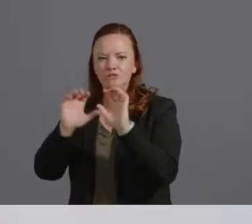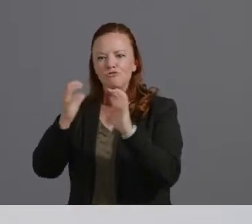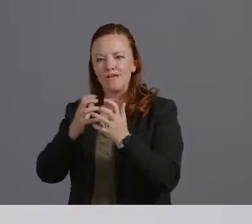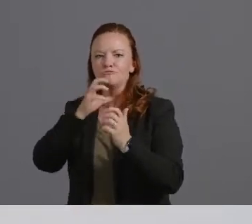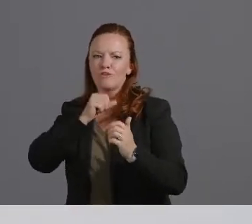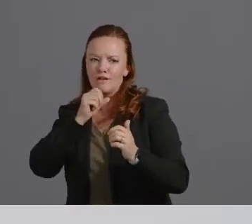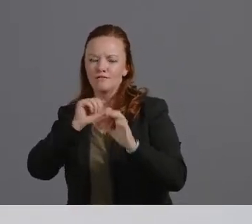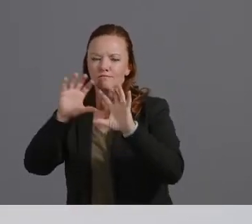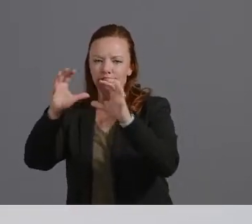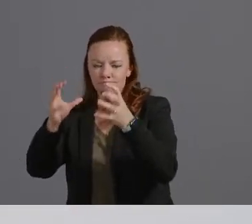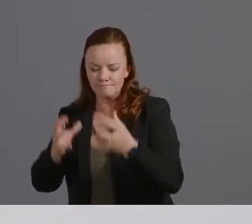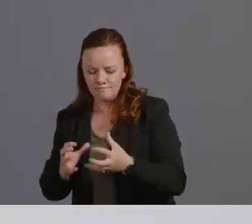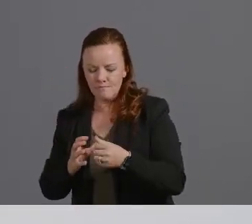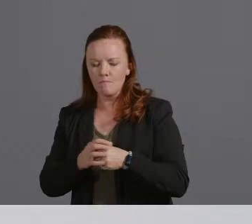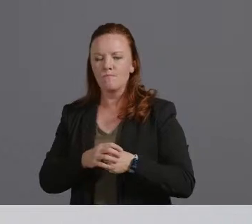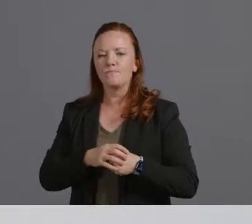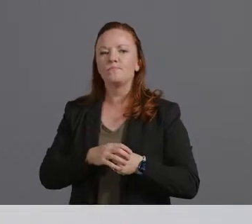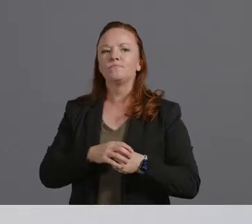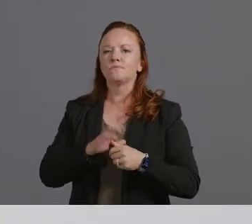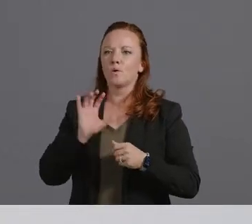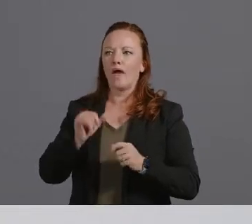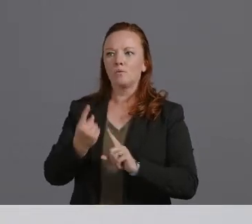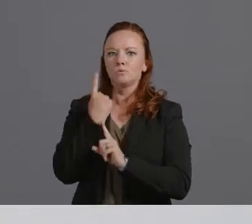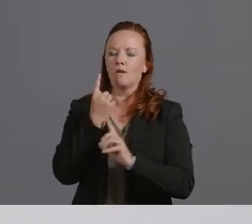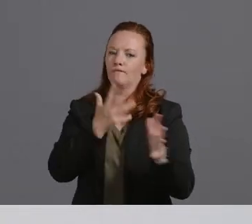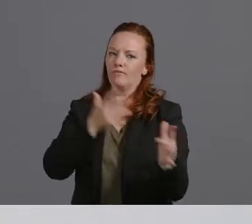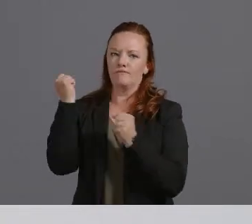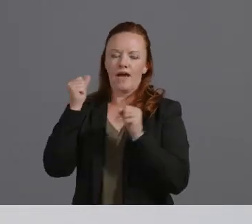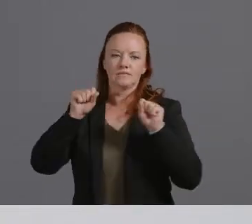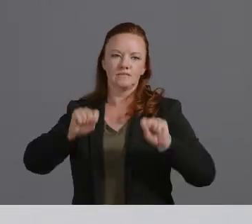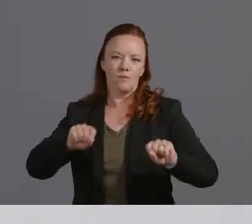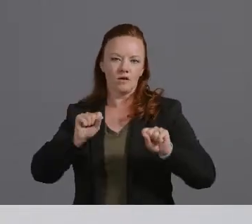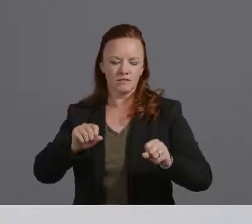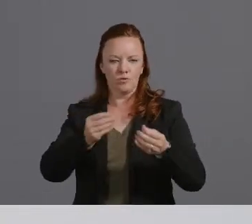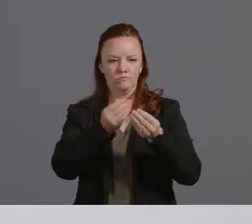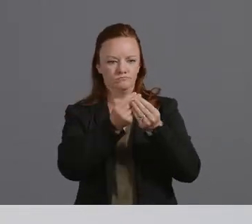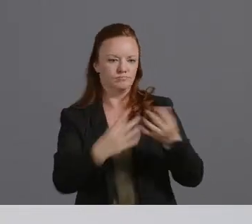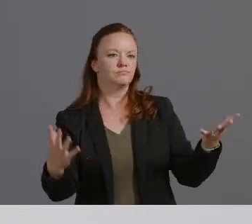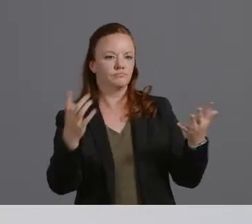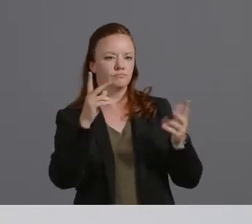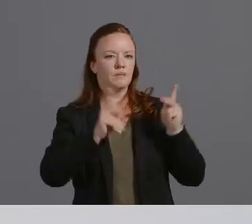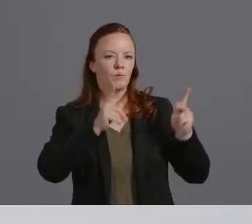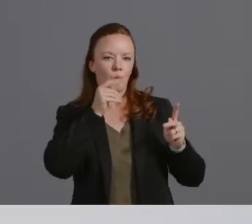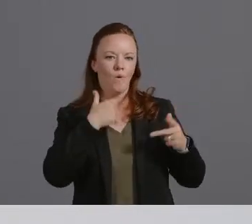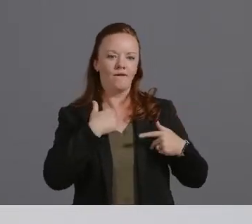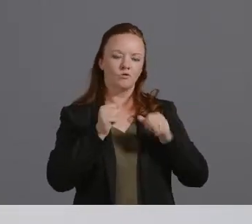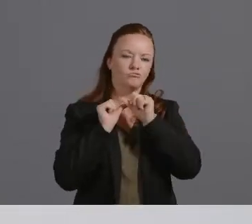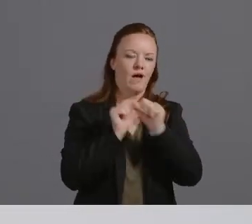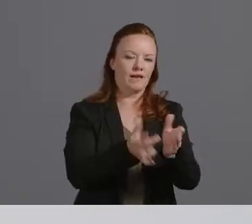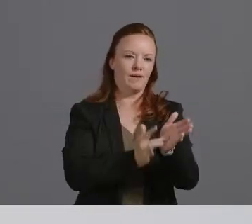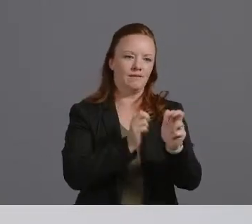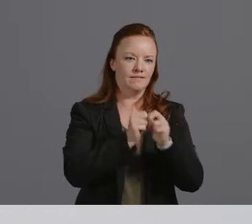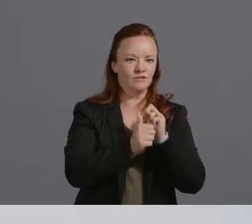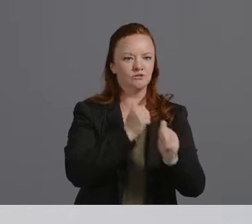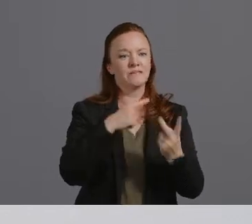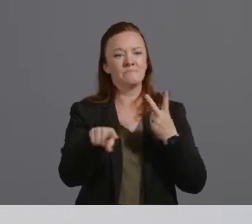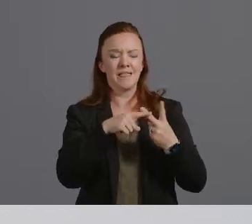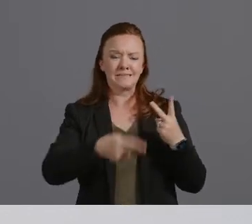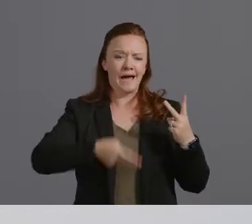And so this was one of the fastest ways to get the people with those chronic medical conditions, but also those at highest